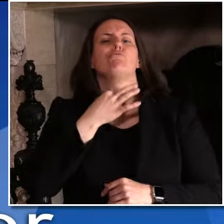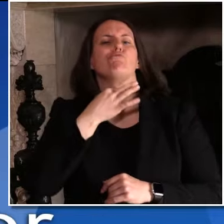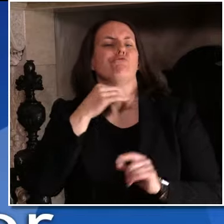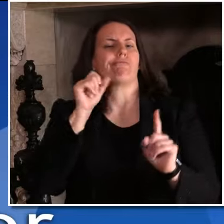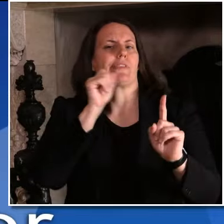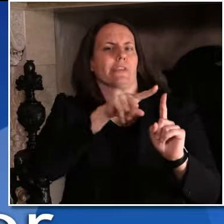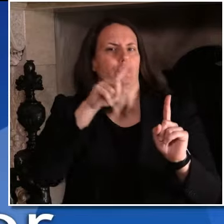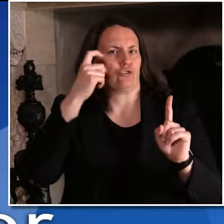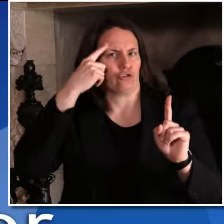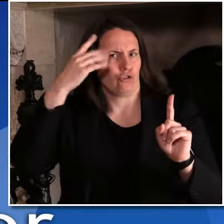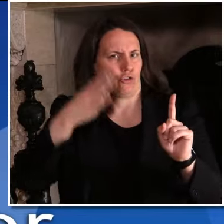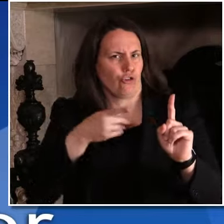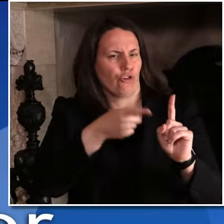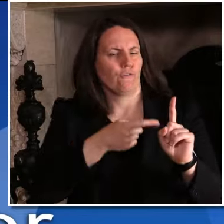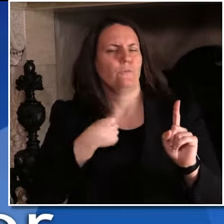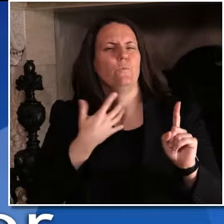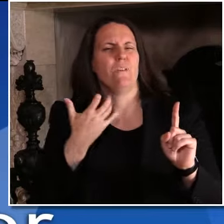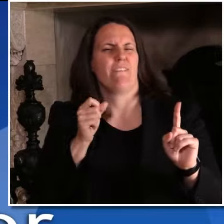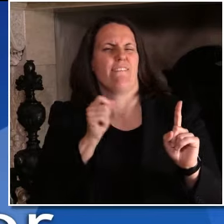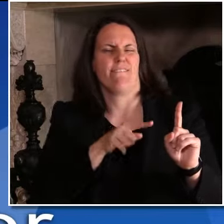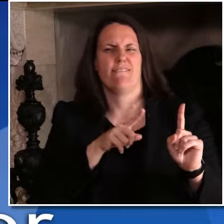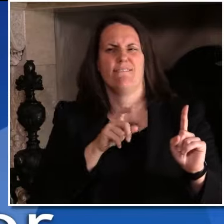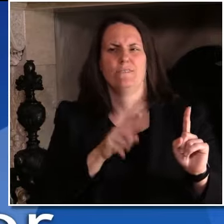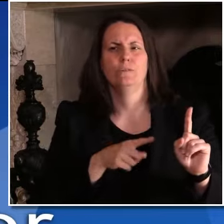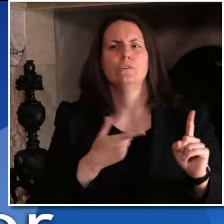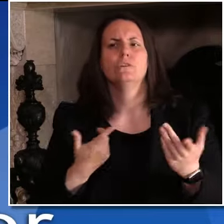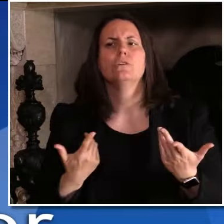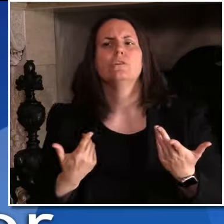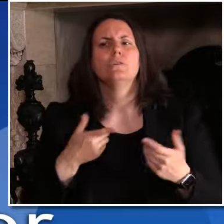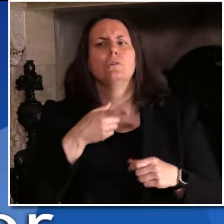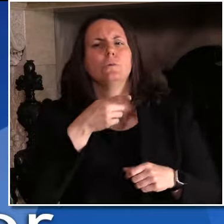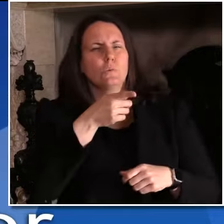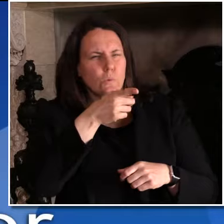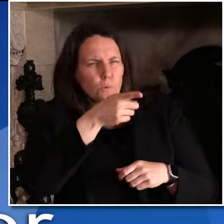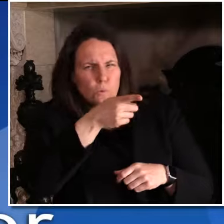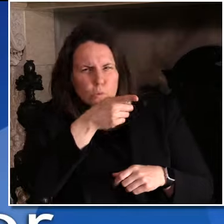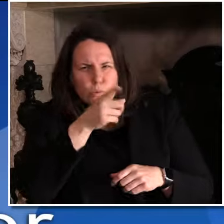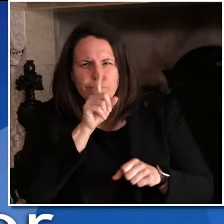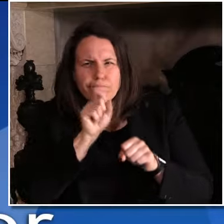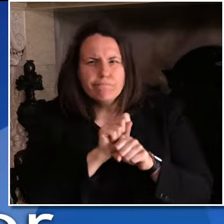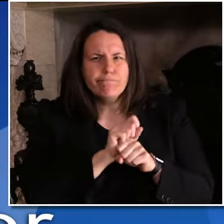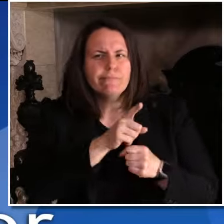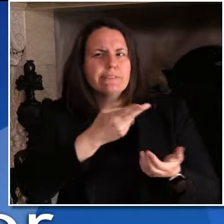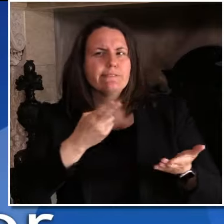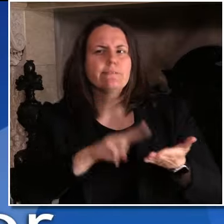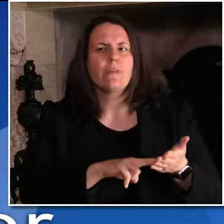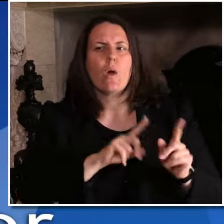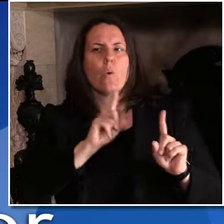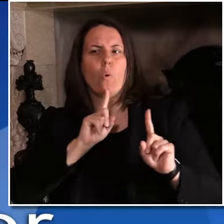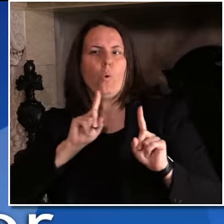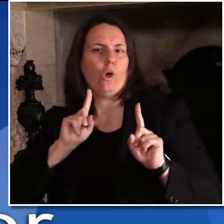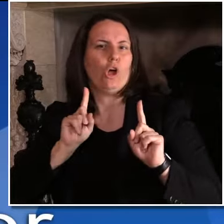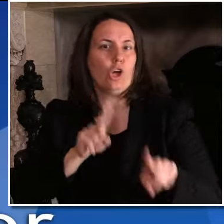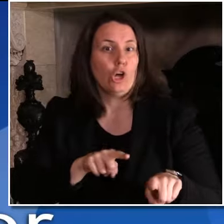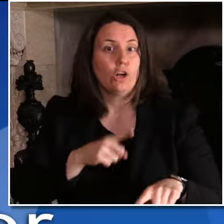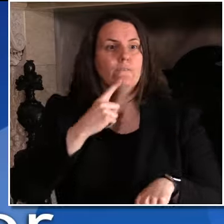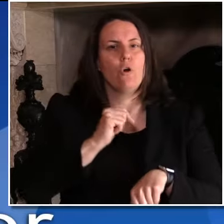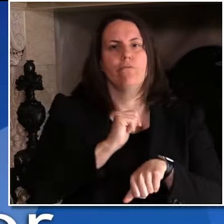I understand that you signed an order to have a new testing site set up in the